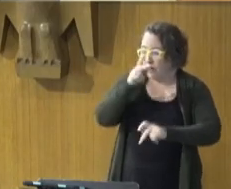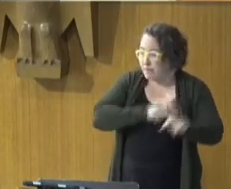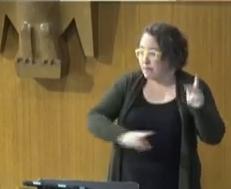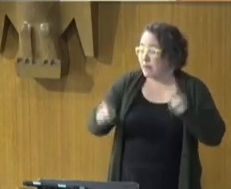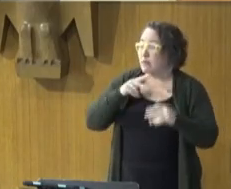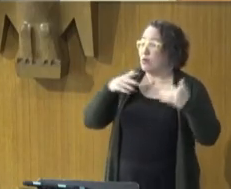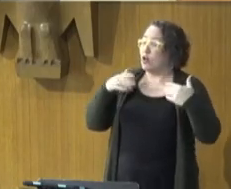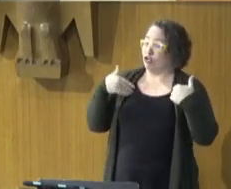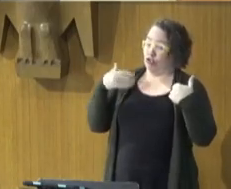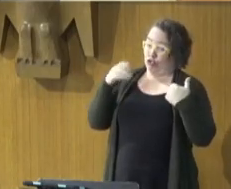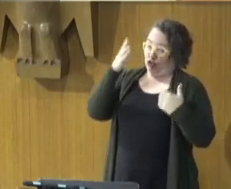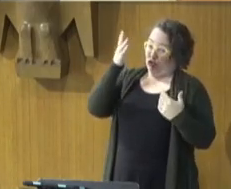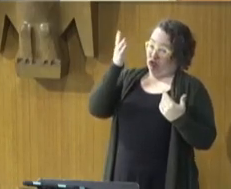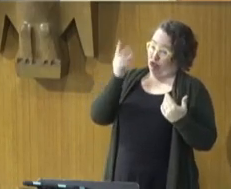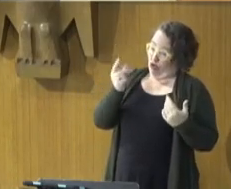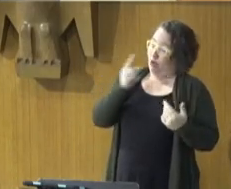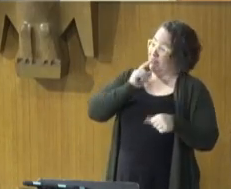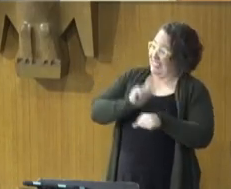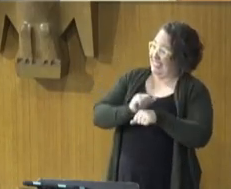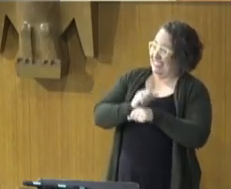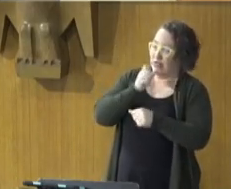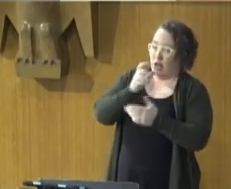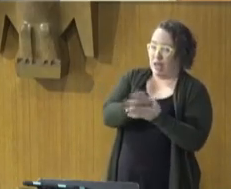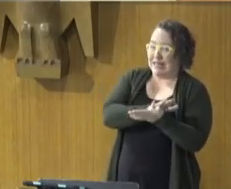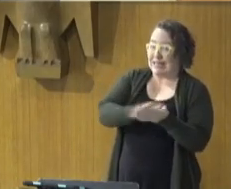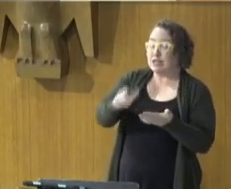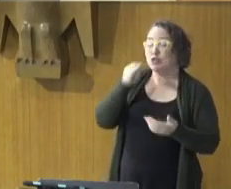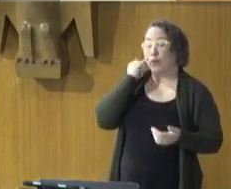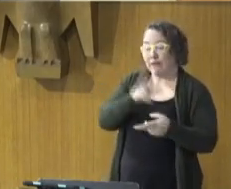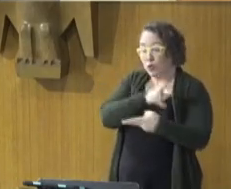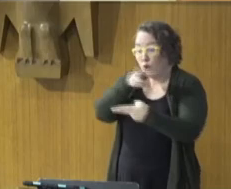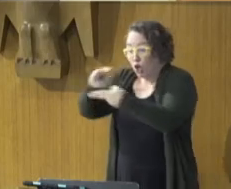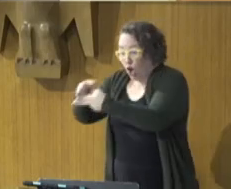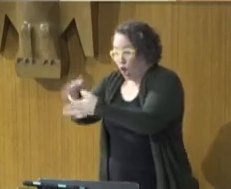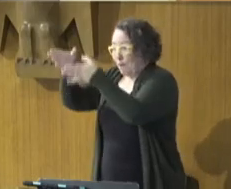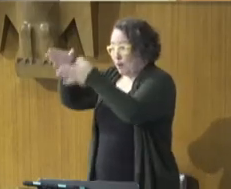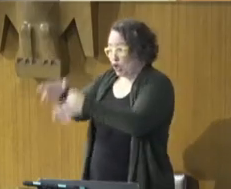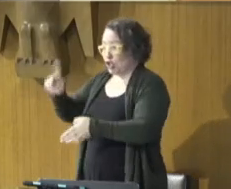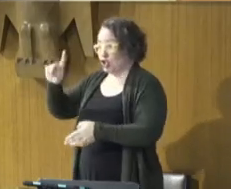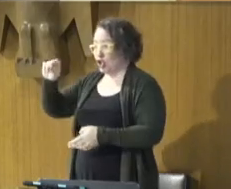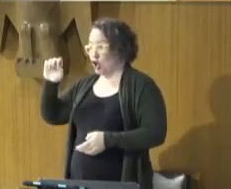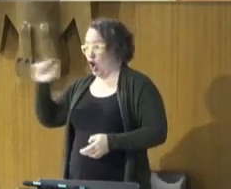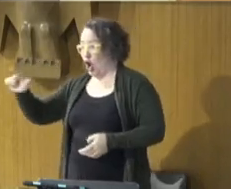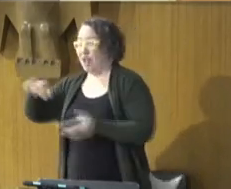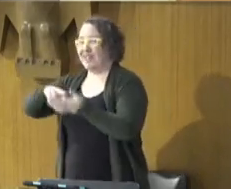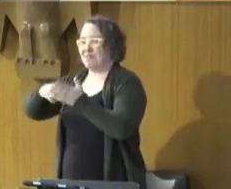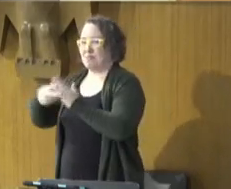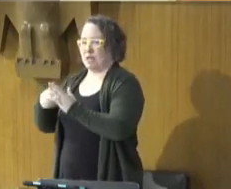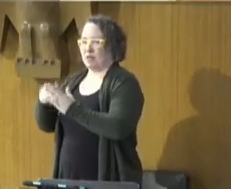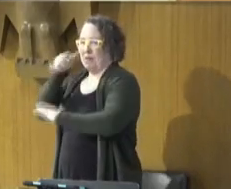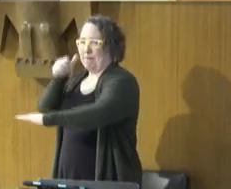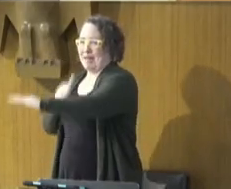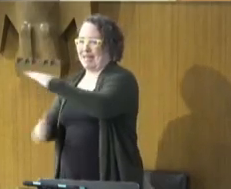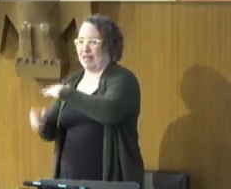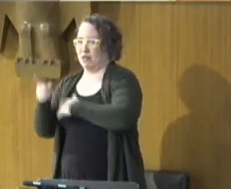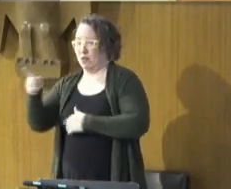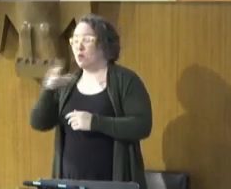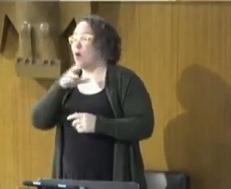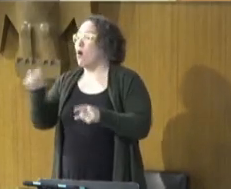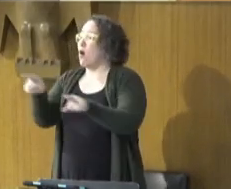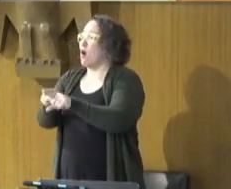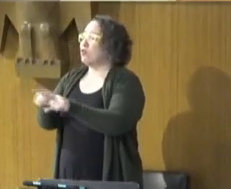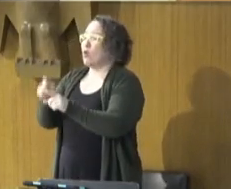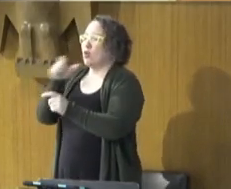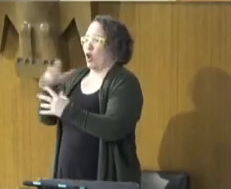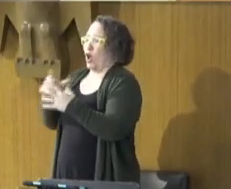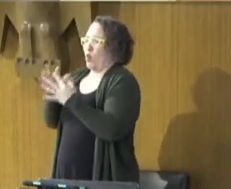unclean and unwelcome, and so if you called someone a dog, then you were declaring that they were beneath you and unworthy of being